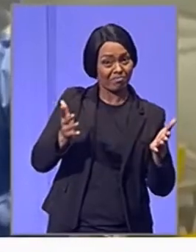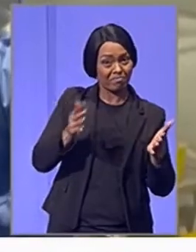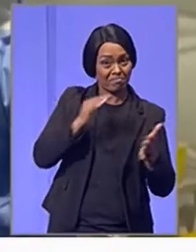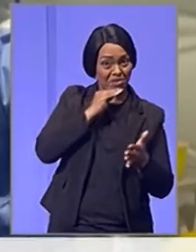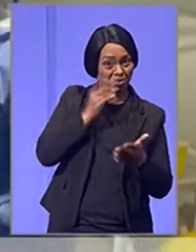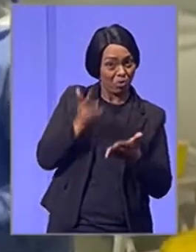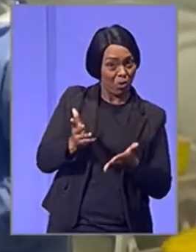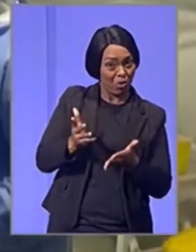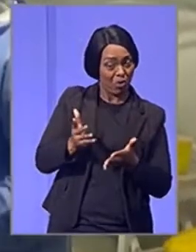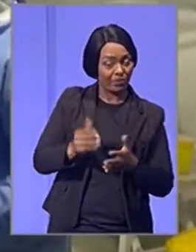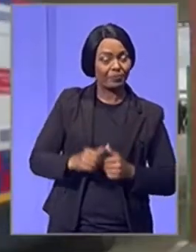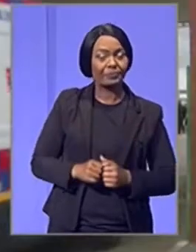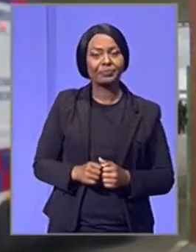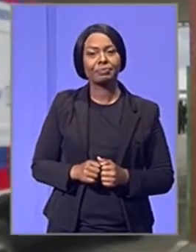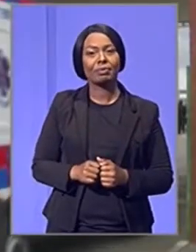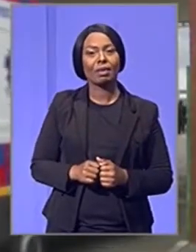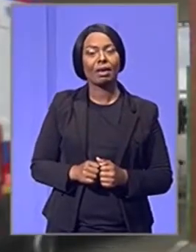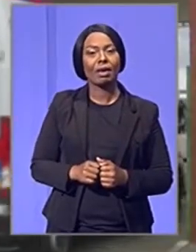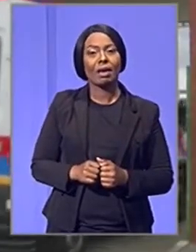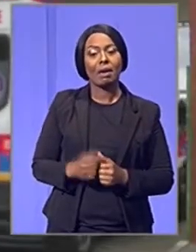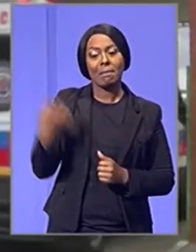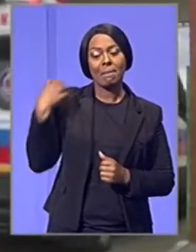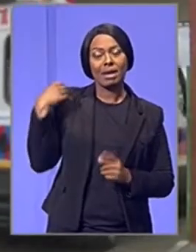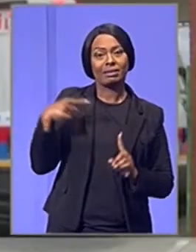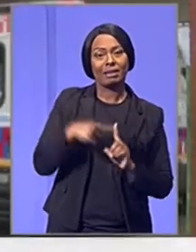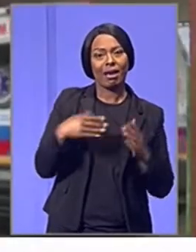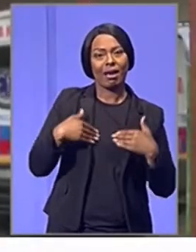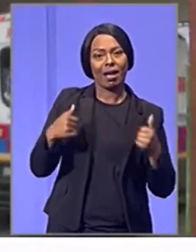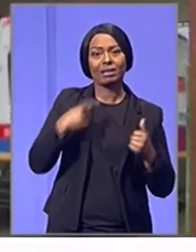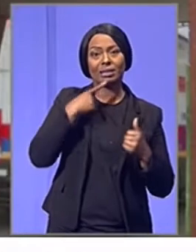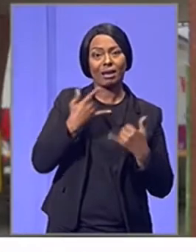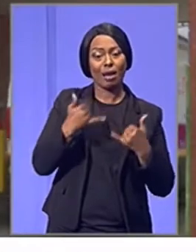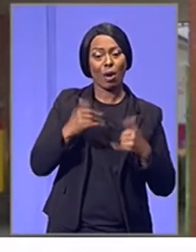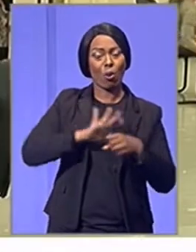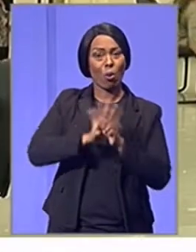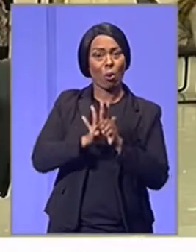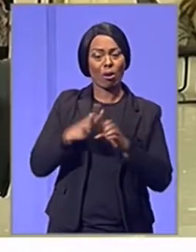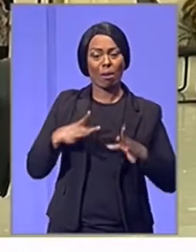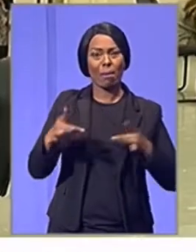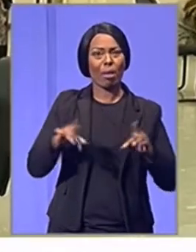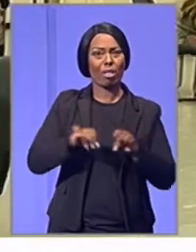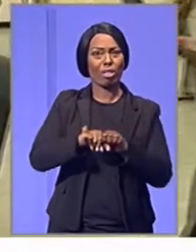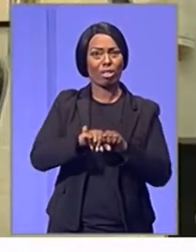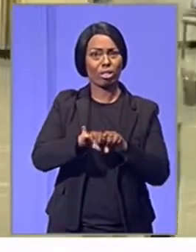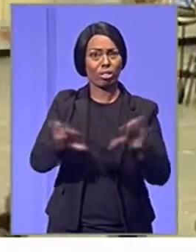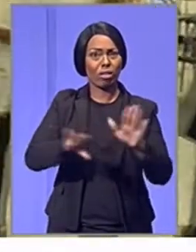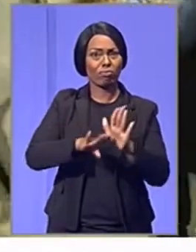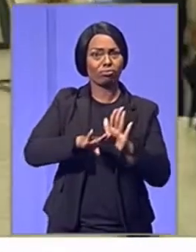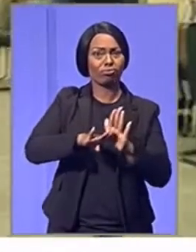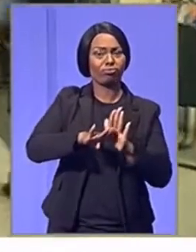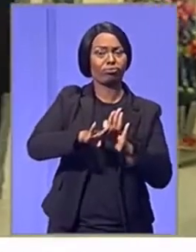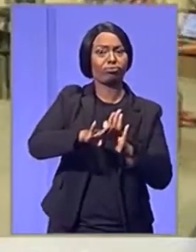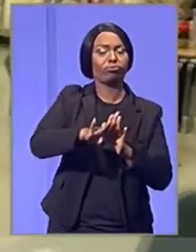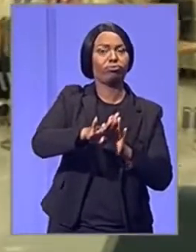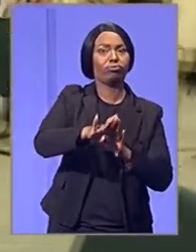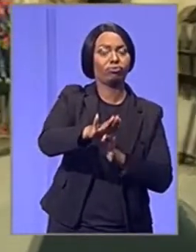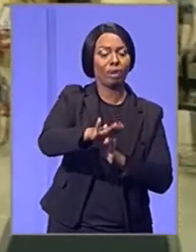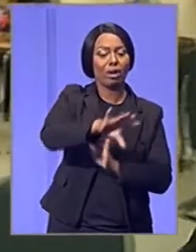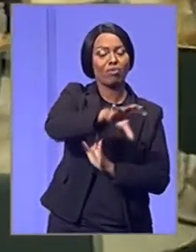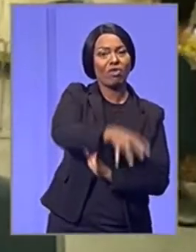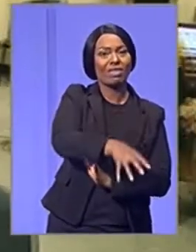Tona ya maphelo ngaka Phaahla o re gona le palo ya godimo ya diphetetšo tša COVID-19 mo magareng ga tšona diprovense tše tharo di